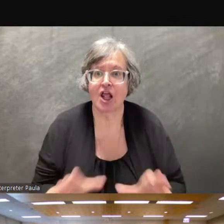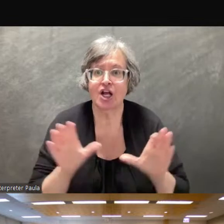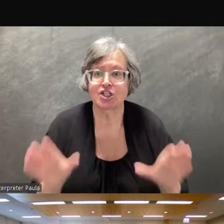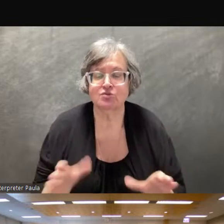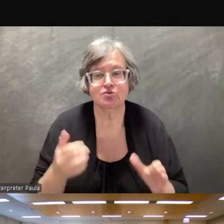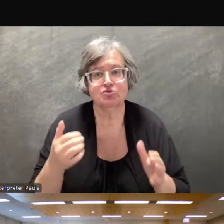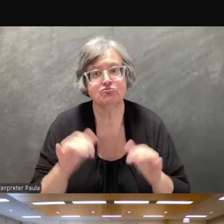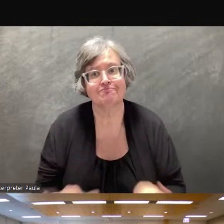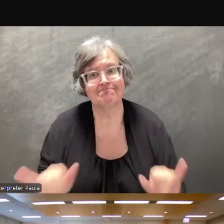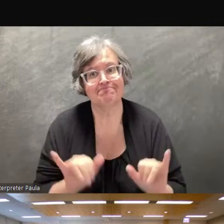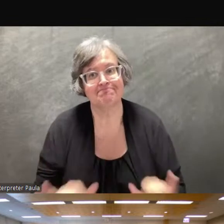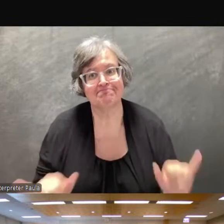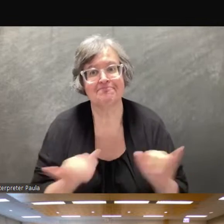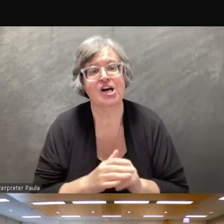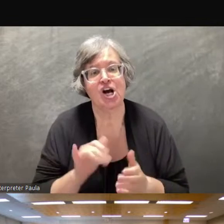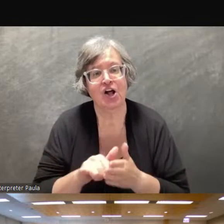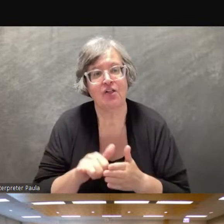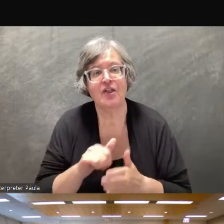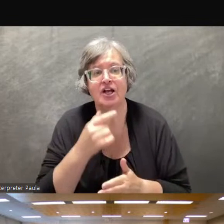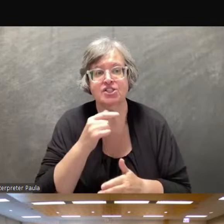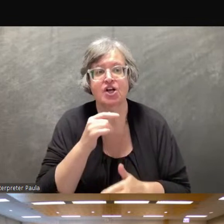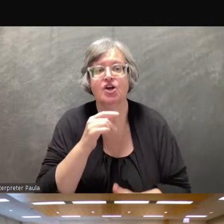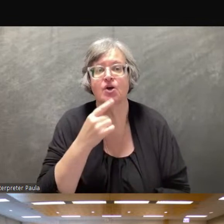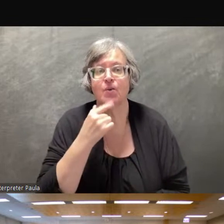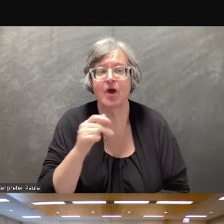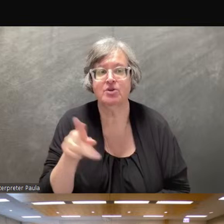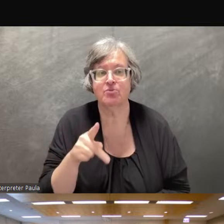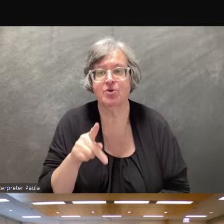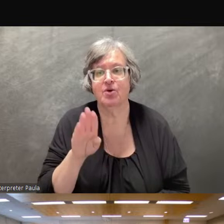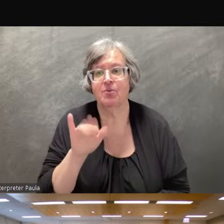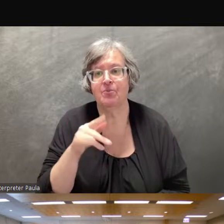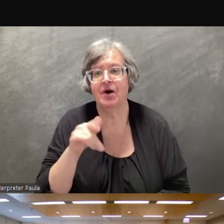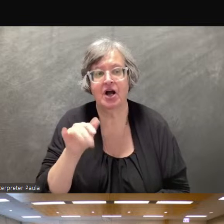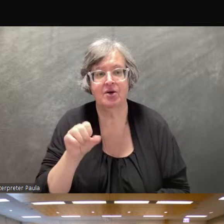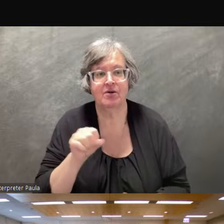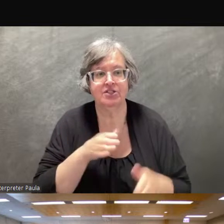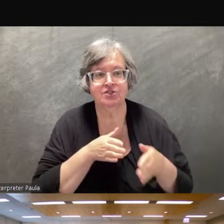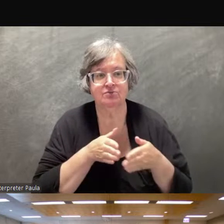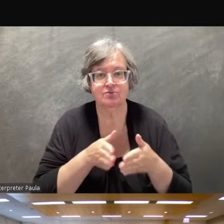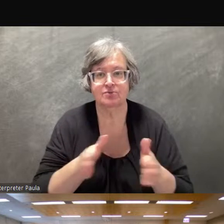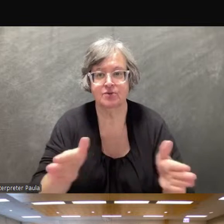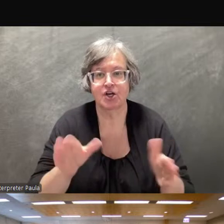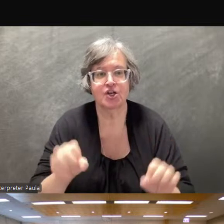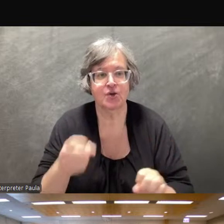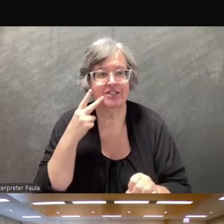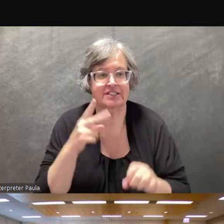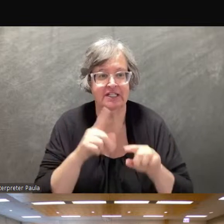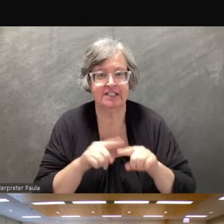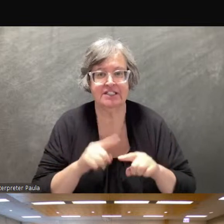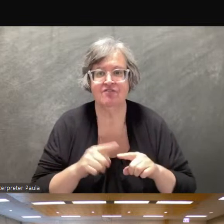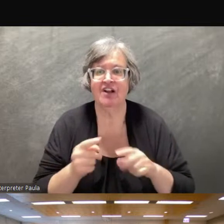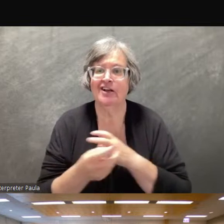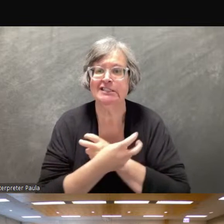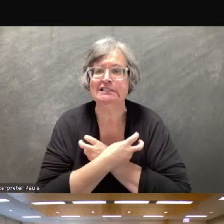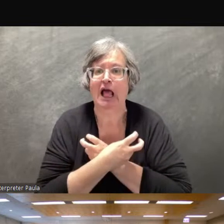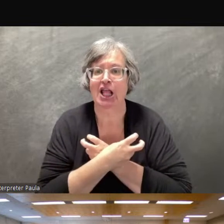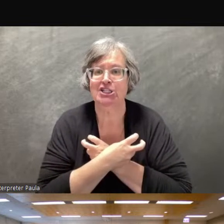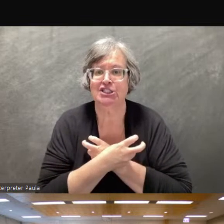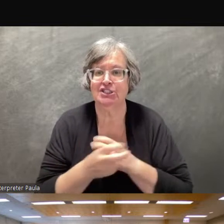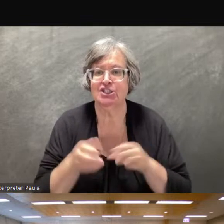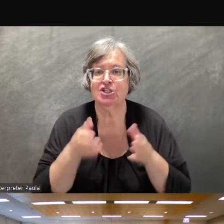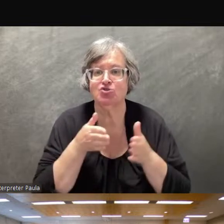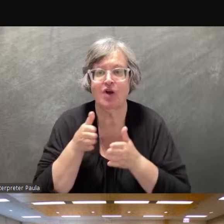repeat cycle here. So this is the red purple bypass corridor. You can see them building what we call skeletonized tracks. So just the rails and the